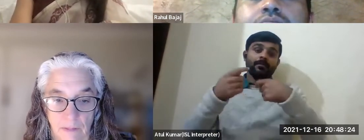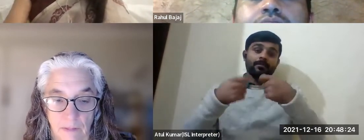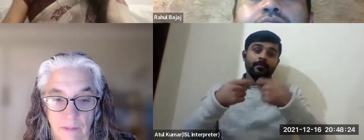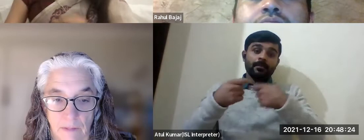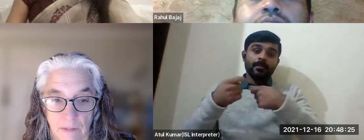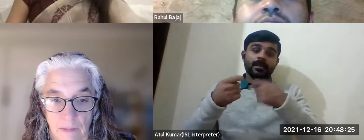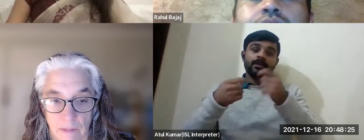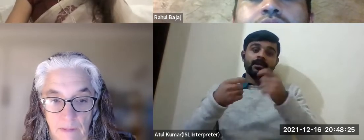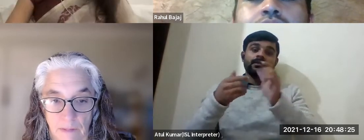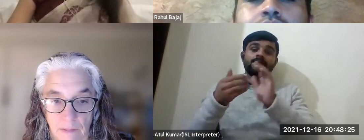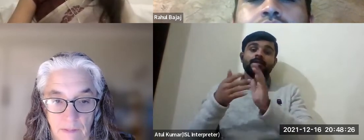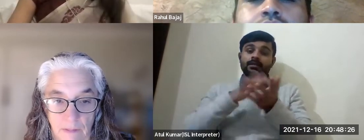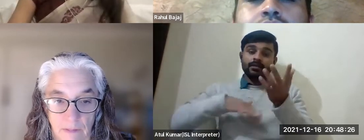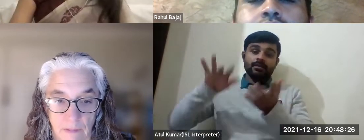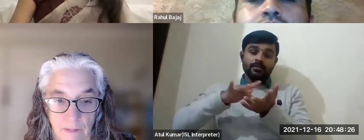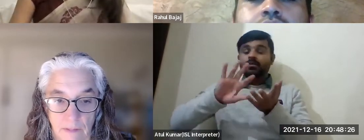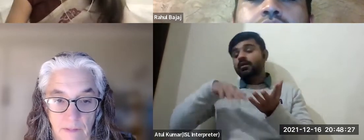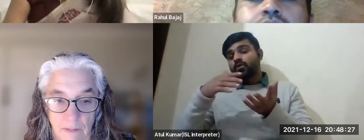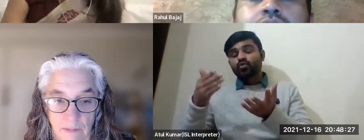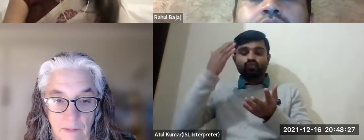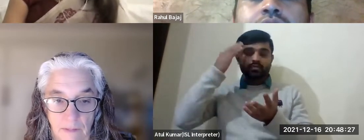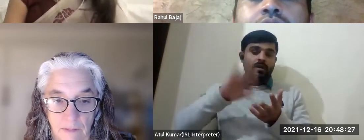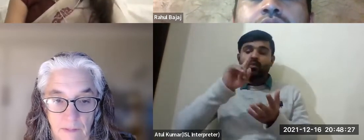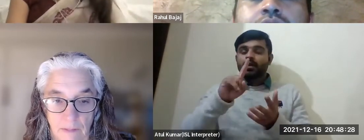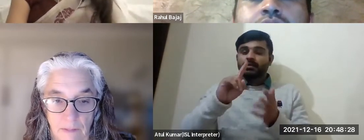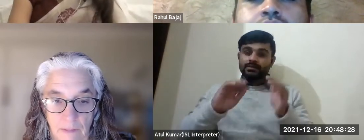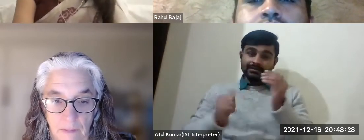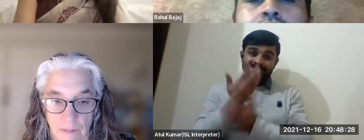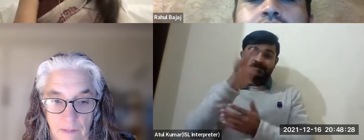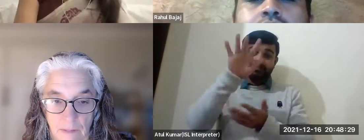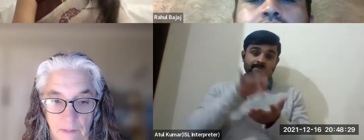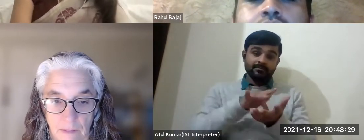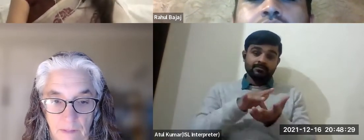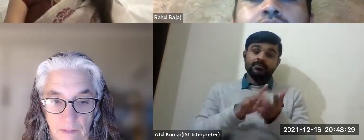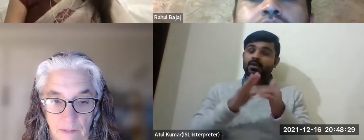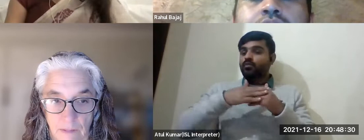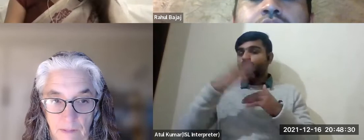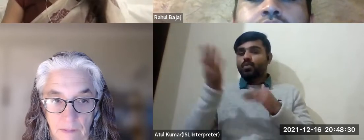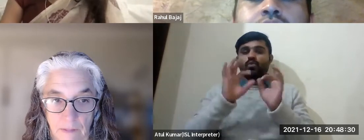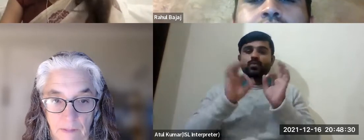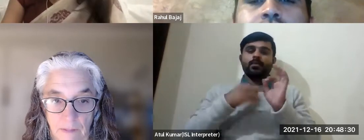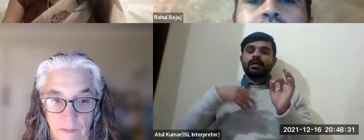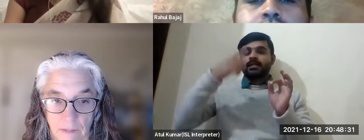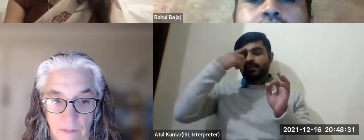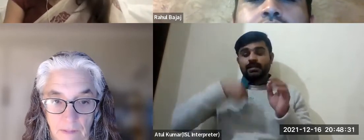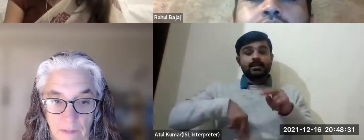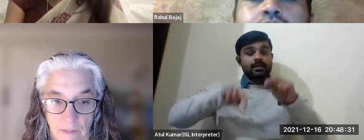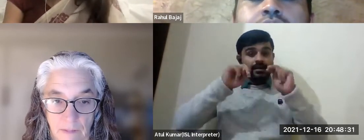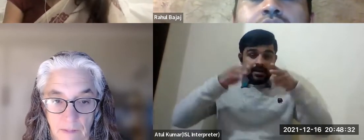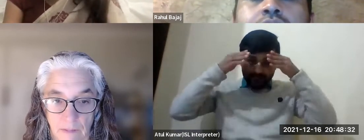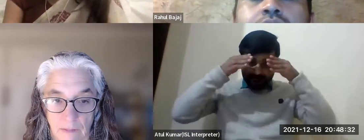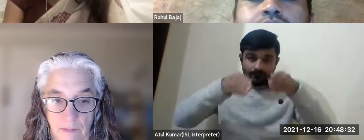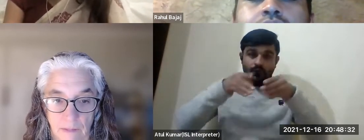case. Otherwise, we will have one initiative in that space and not more than that. So I think we need to focus